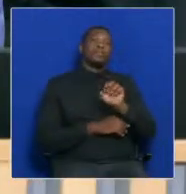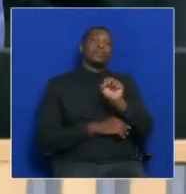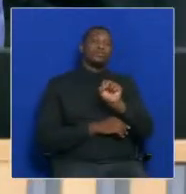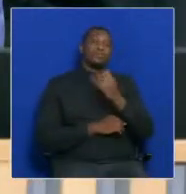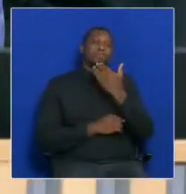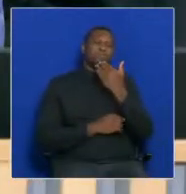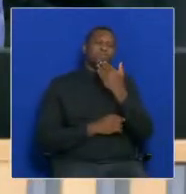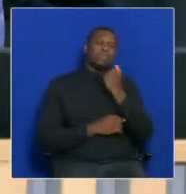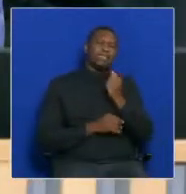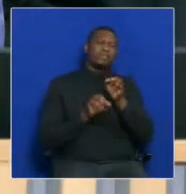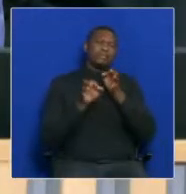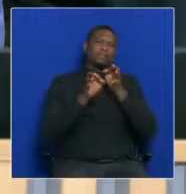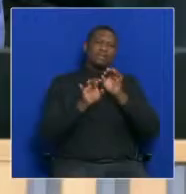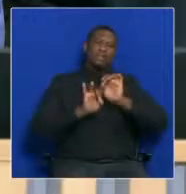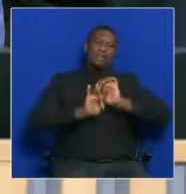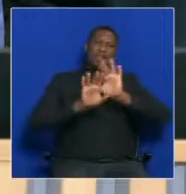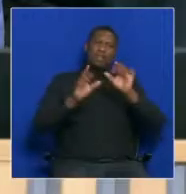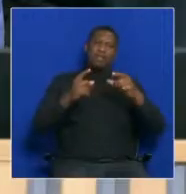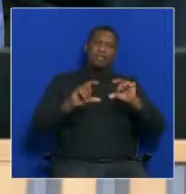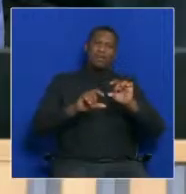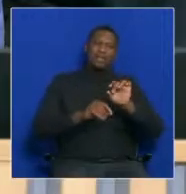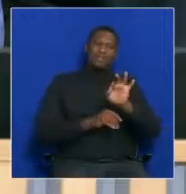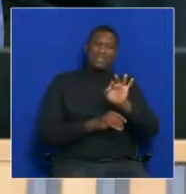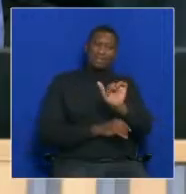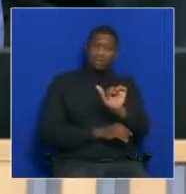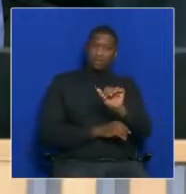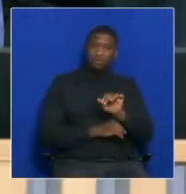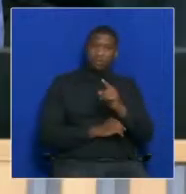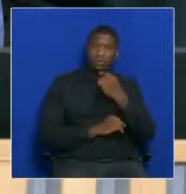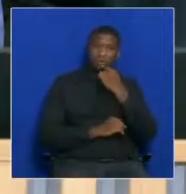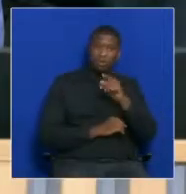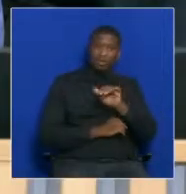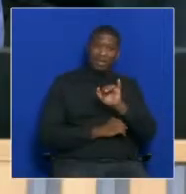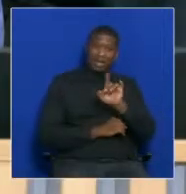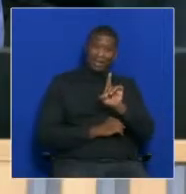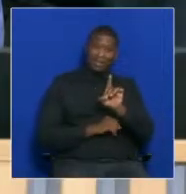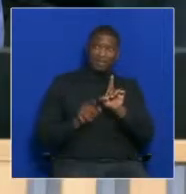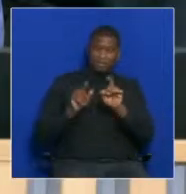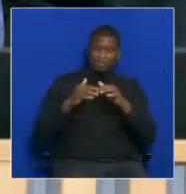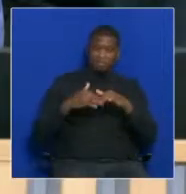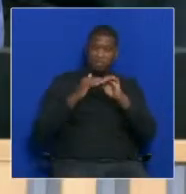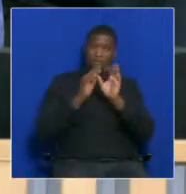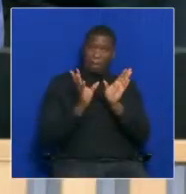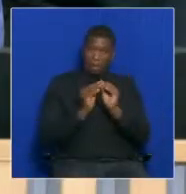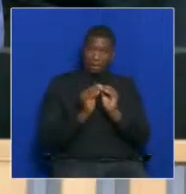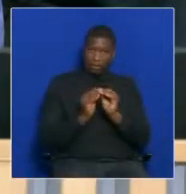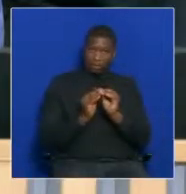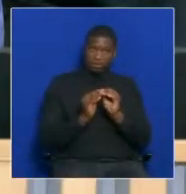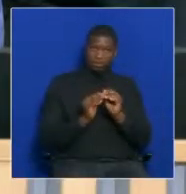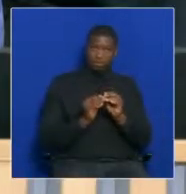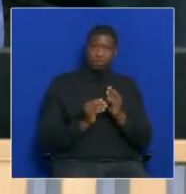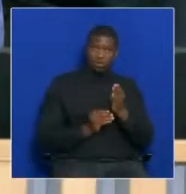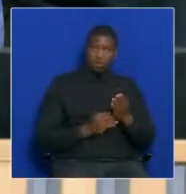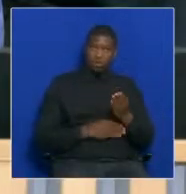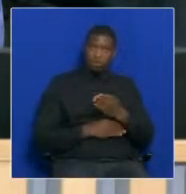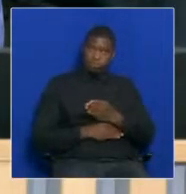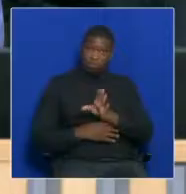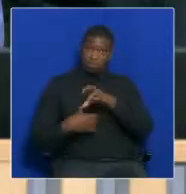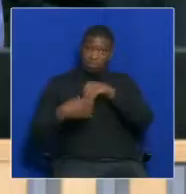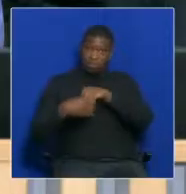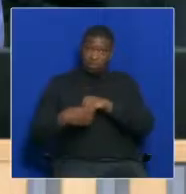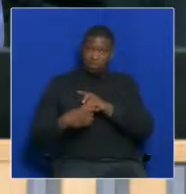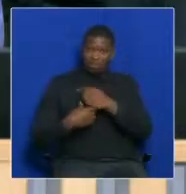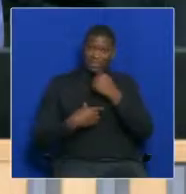36. You say the ID convened a meeting to which you were called. She said the meeting was to discuss the